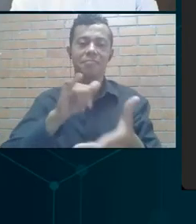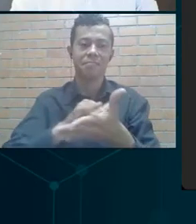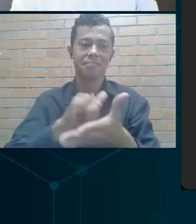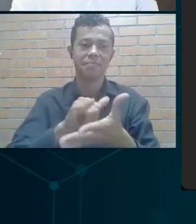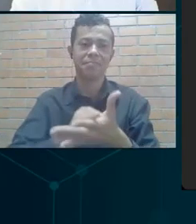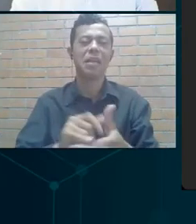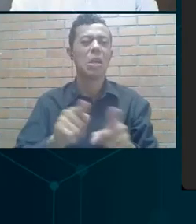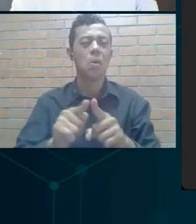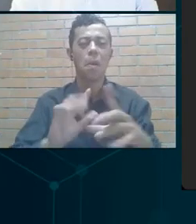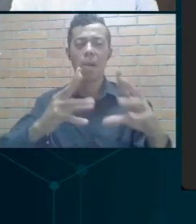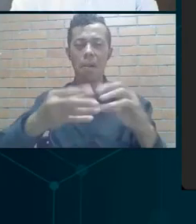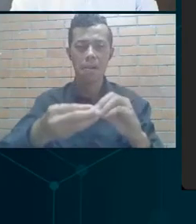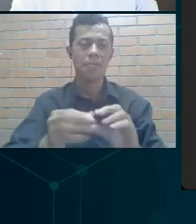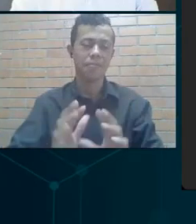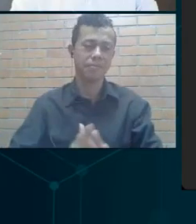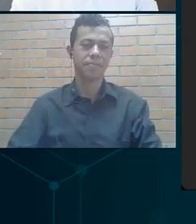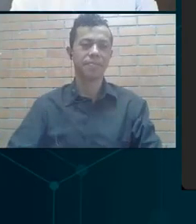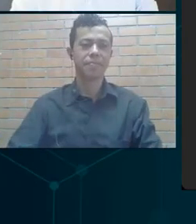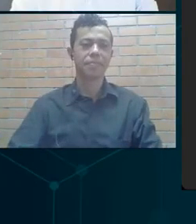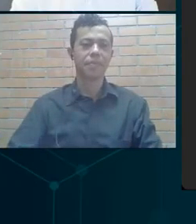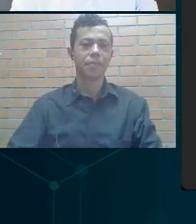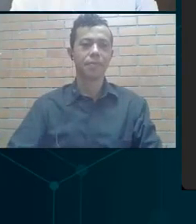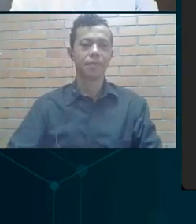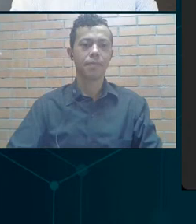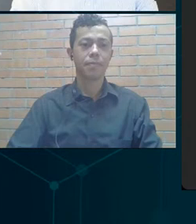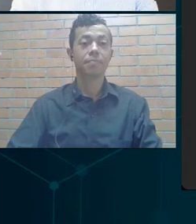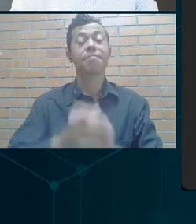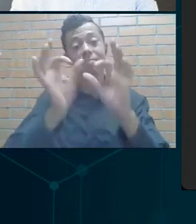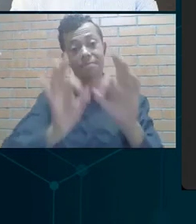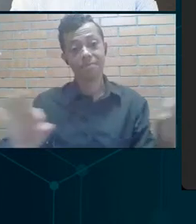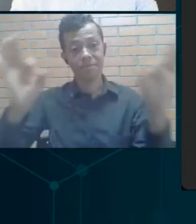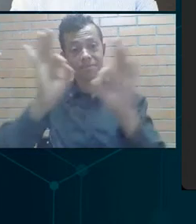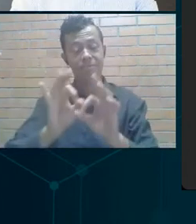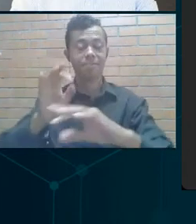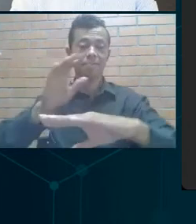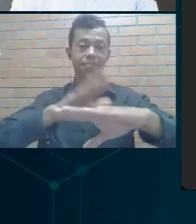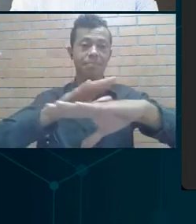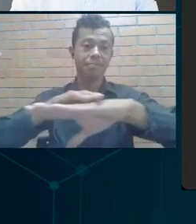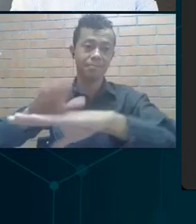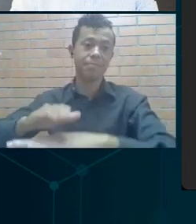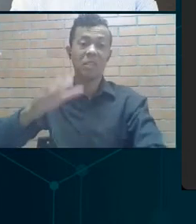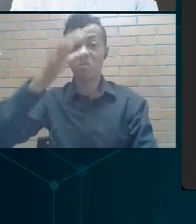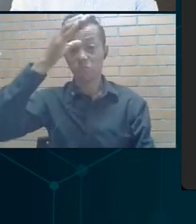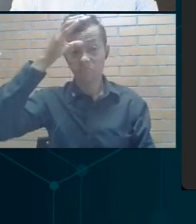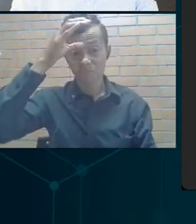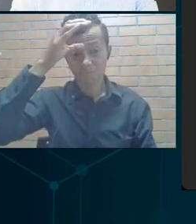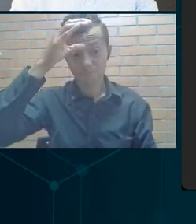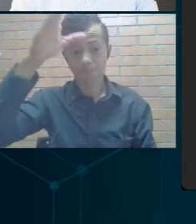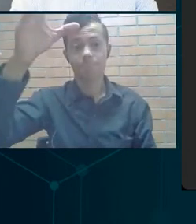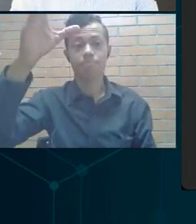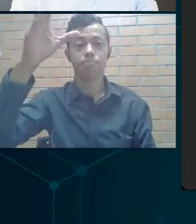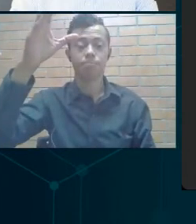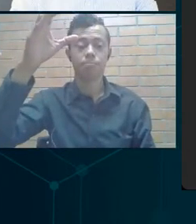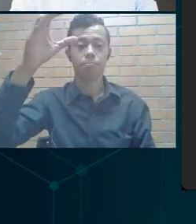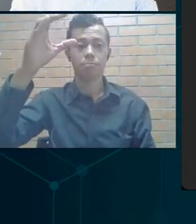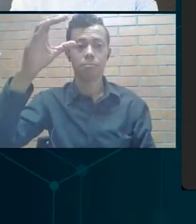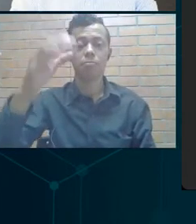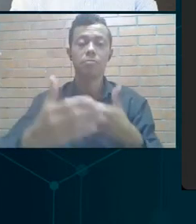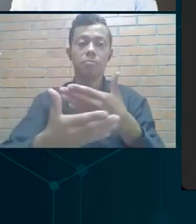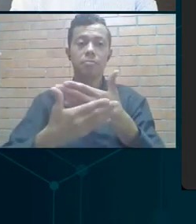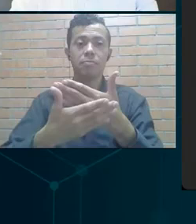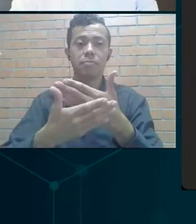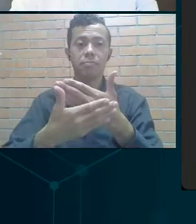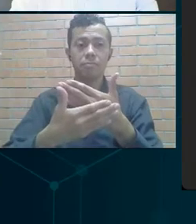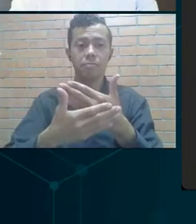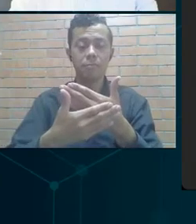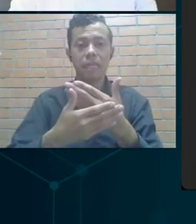master. And I'm always amazed companies like British Airways have such poor websites. They're selling tickets